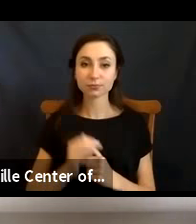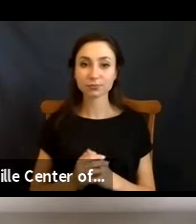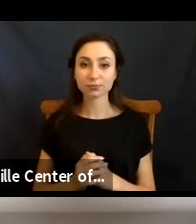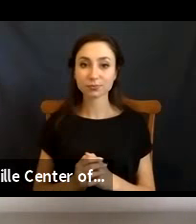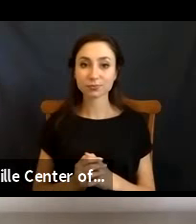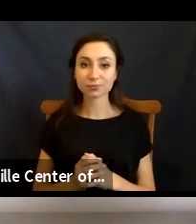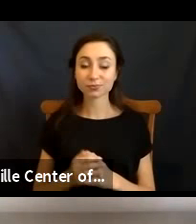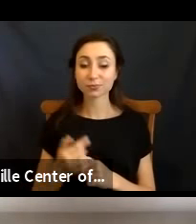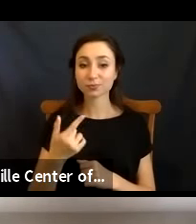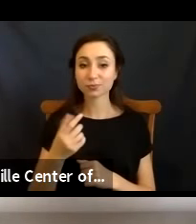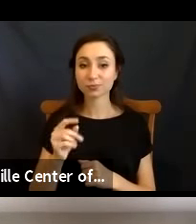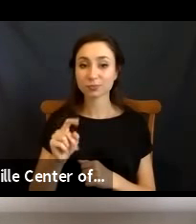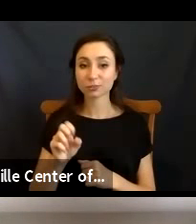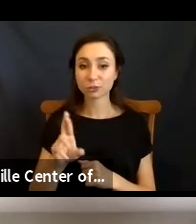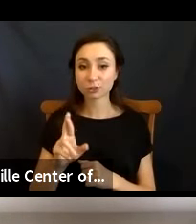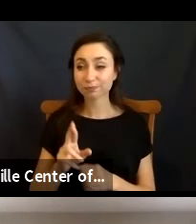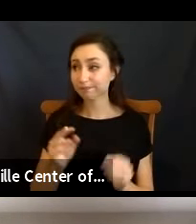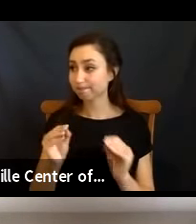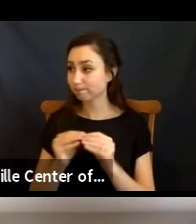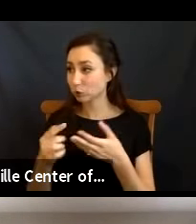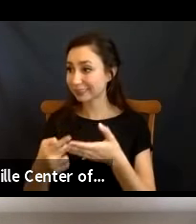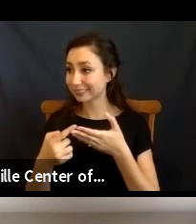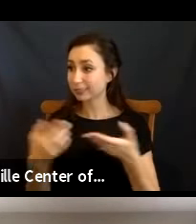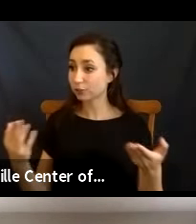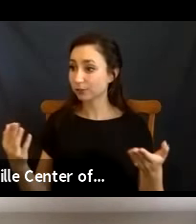Other discussion?